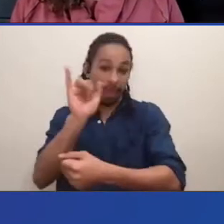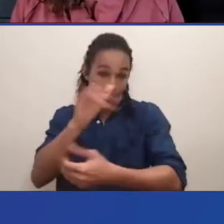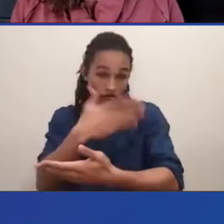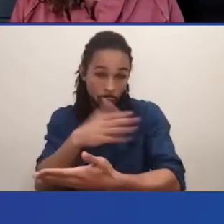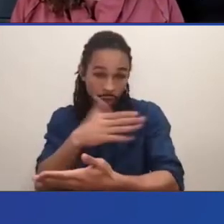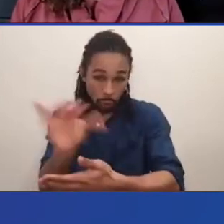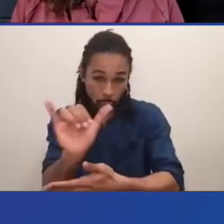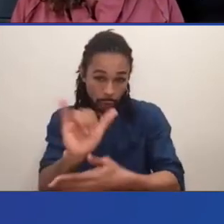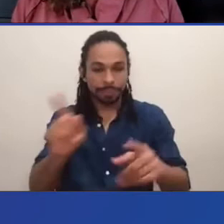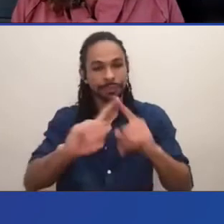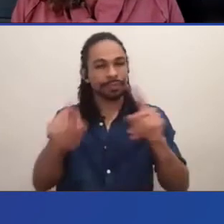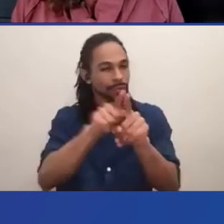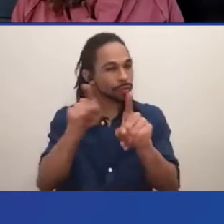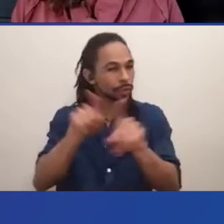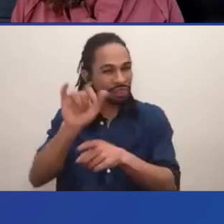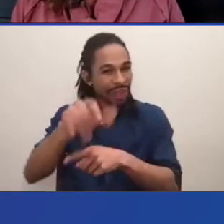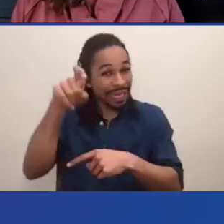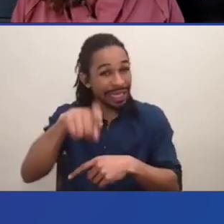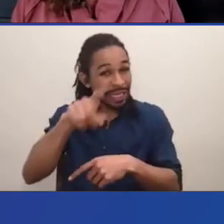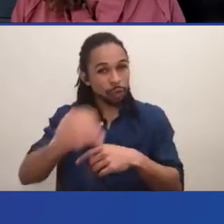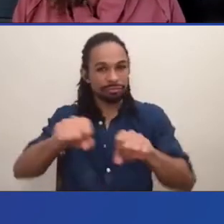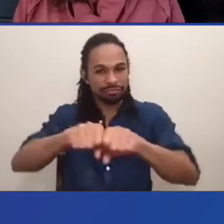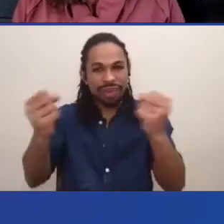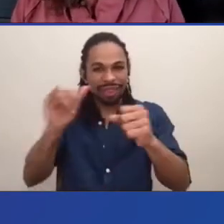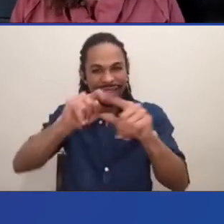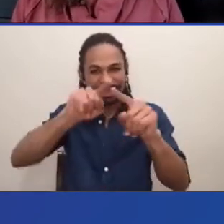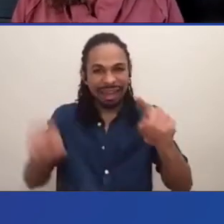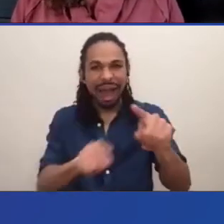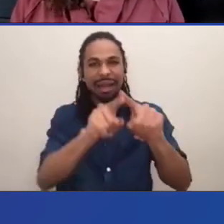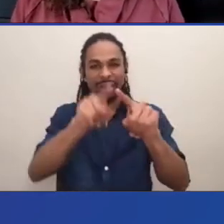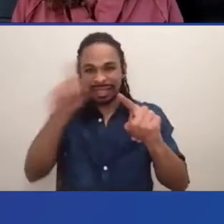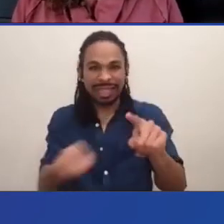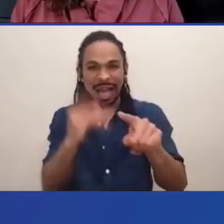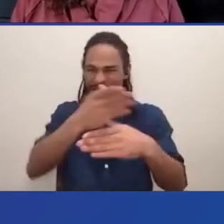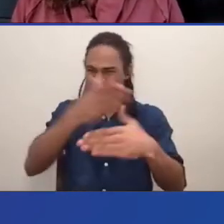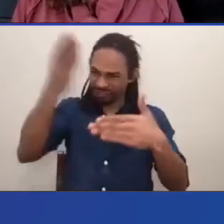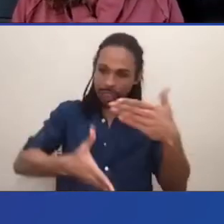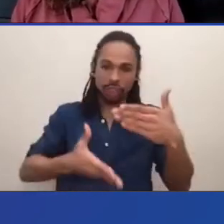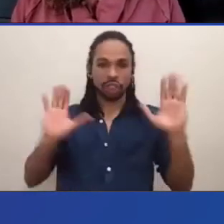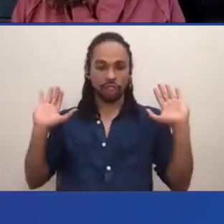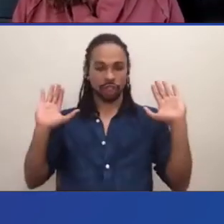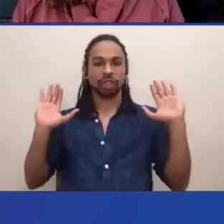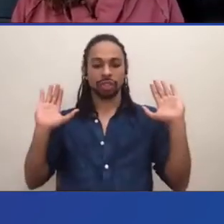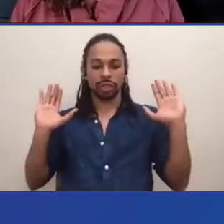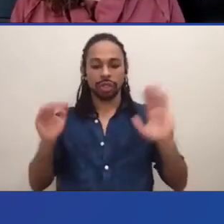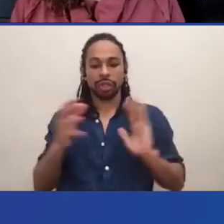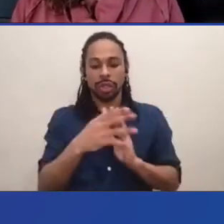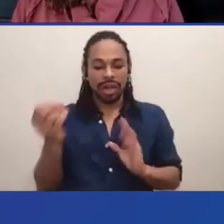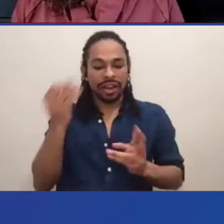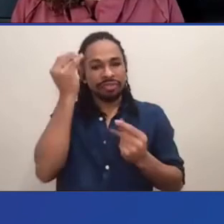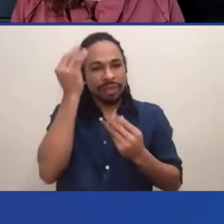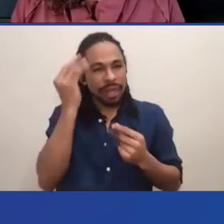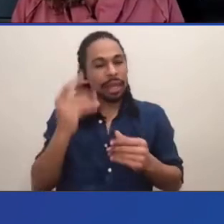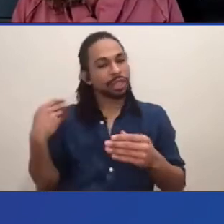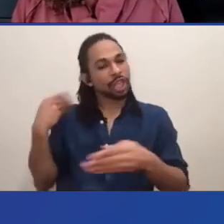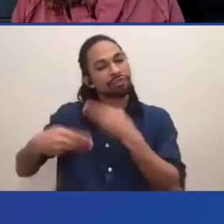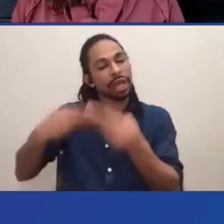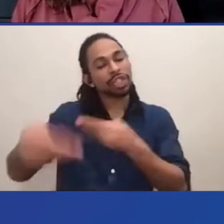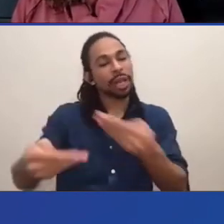also the need to break the cycle. You know, it's like, you know, thinking about generationally what, you